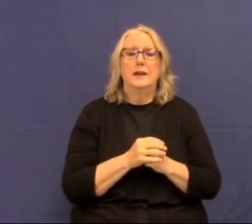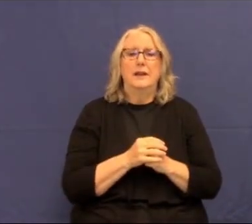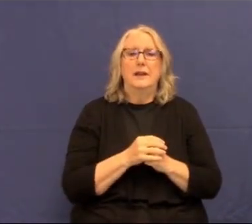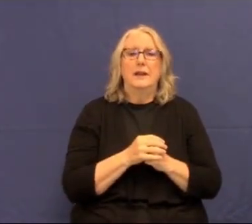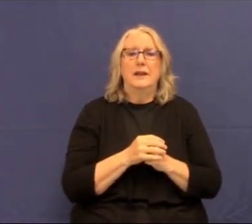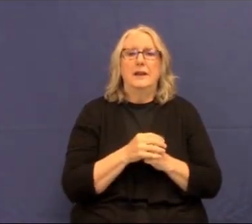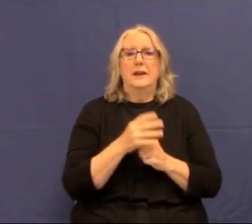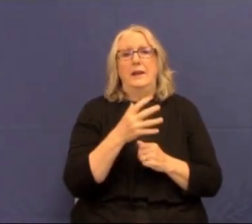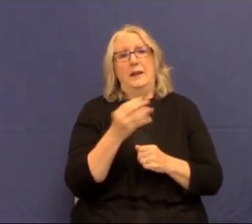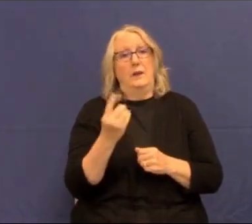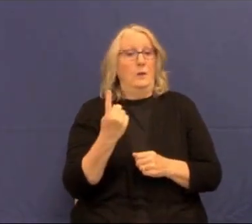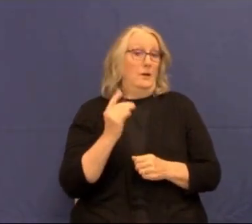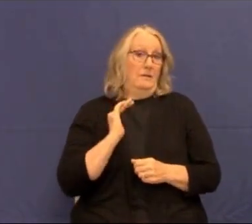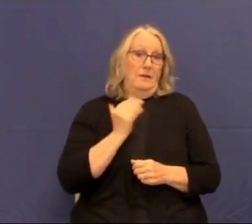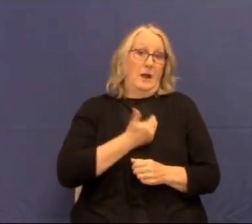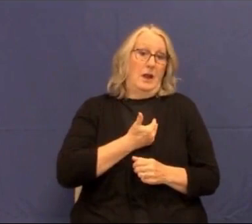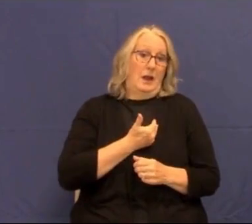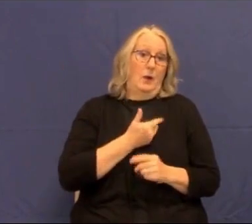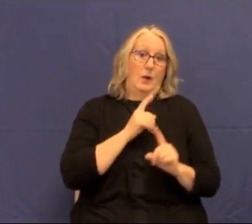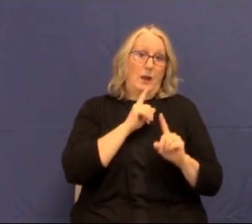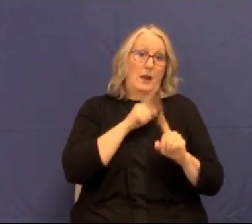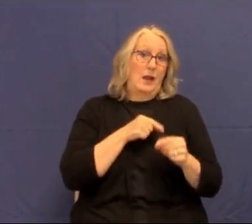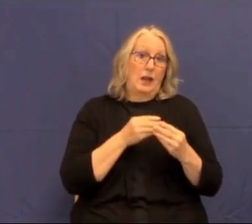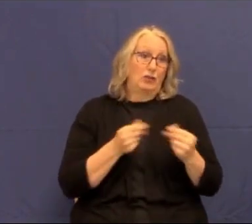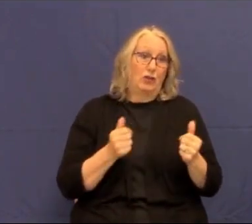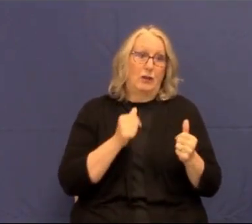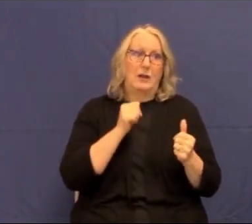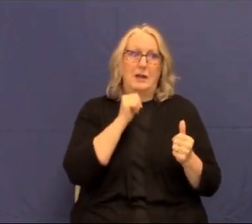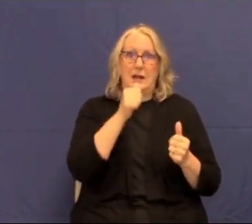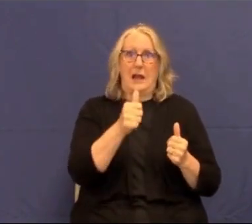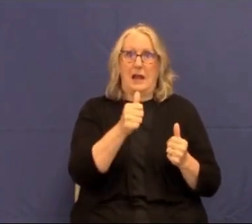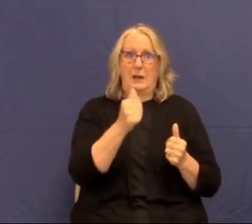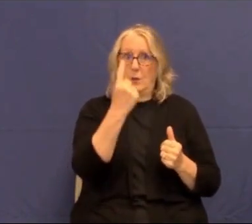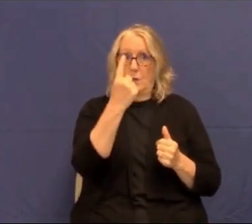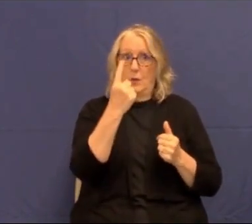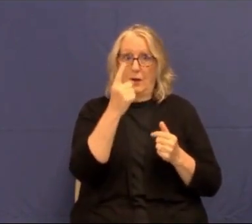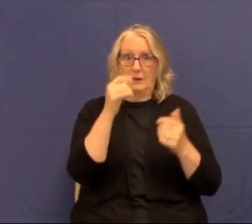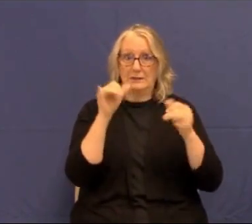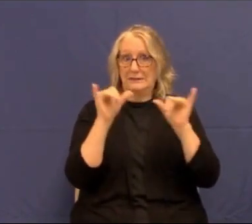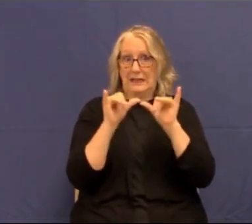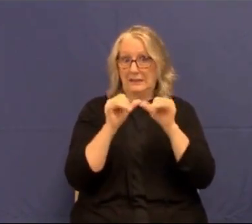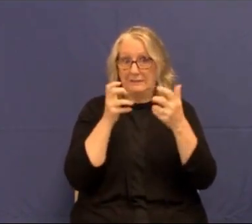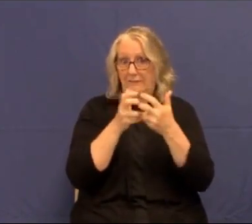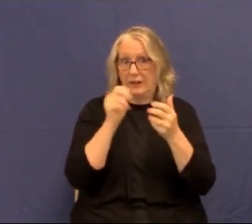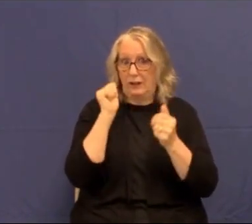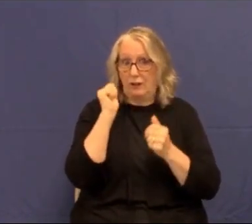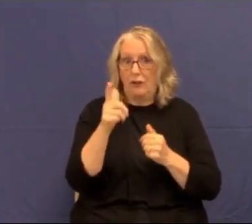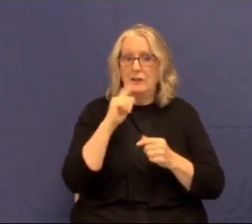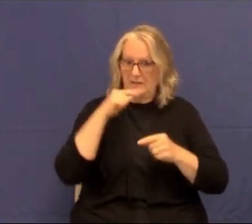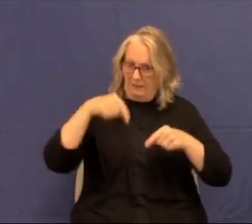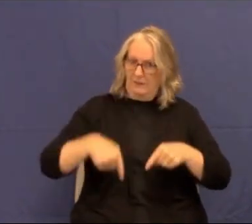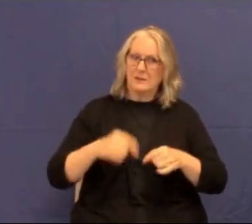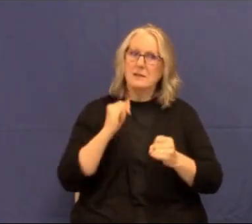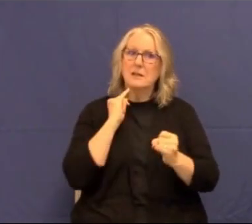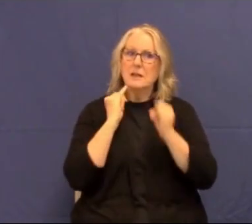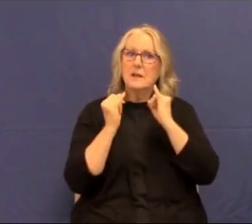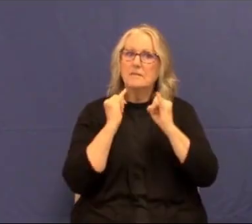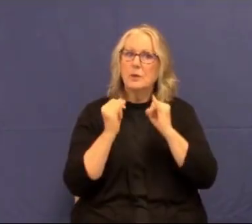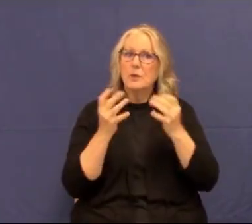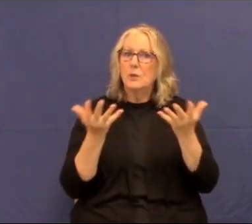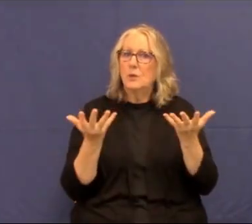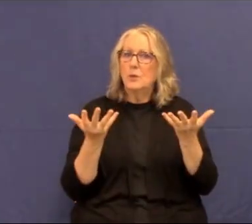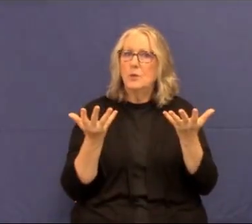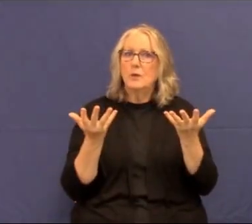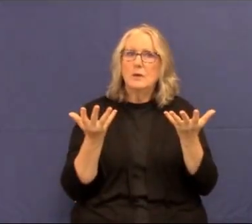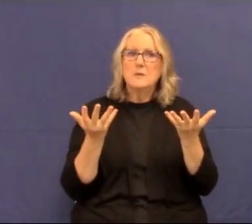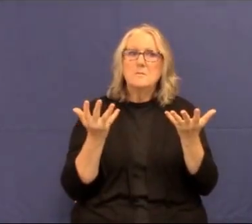as well. And one of our solutions, which is not a one size fit all, as the same, is this interview format,